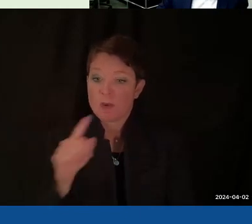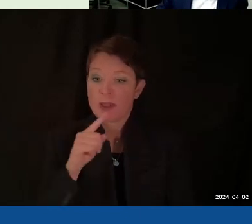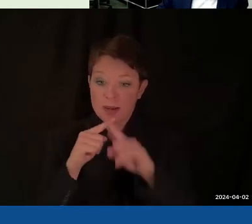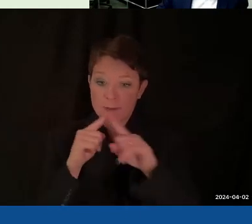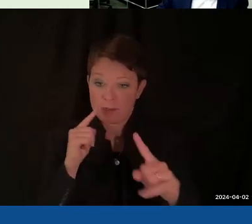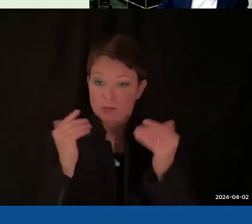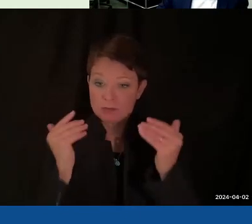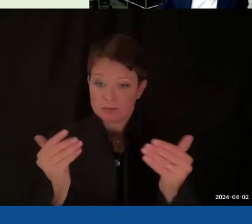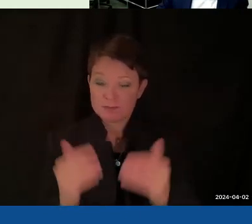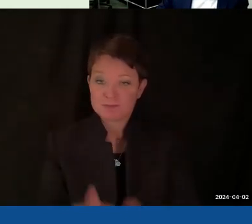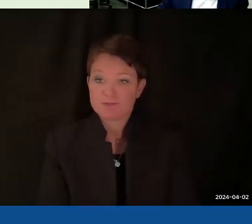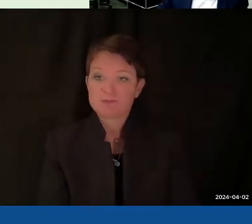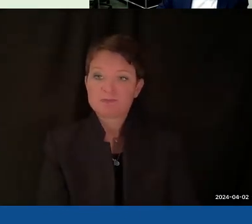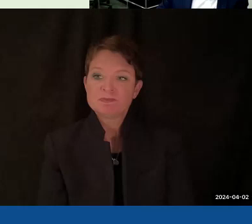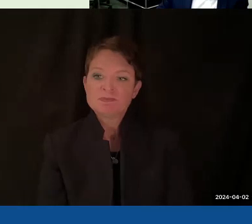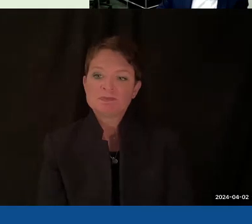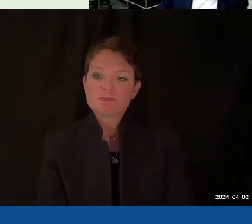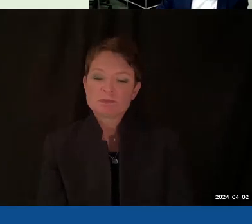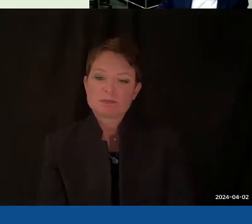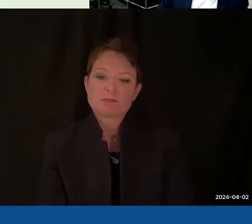time.